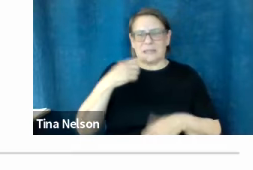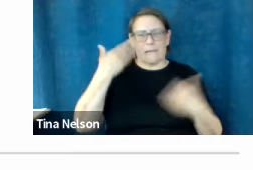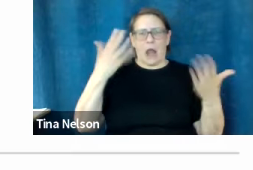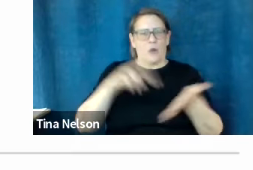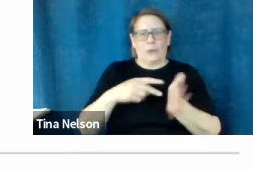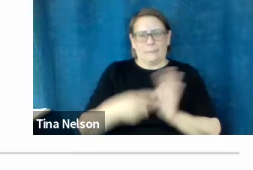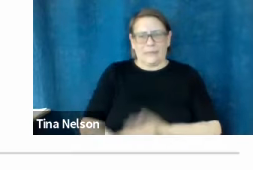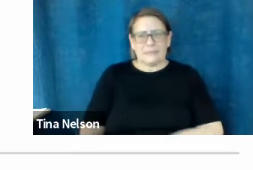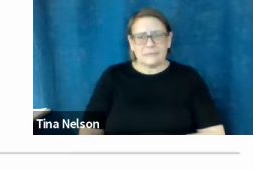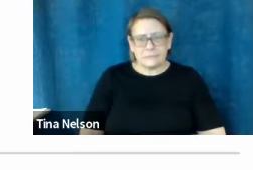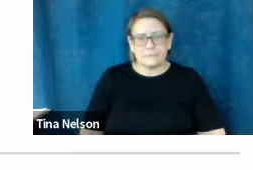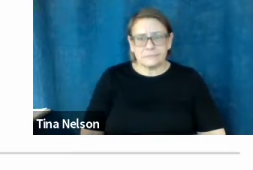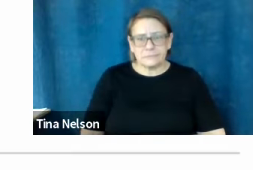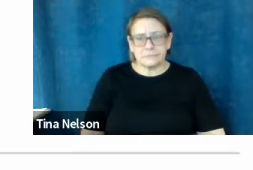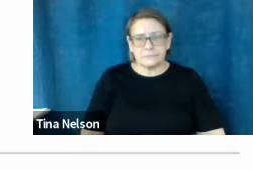Right.